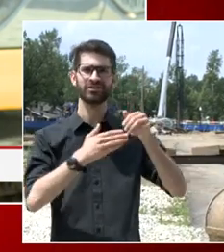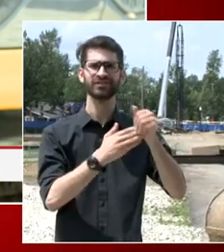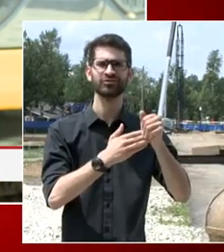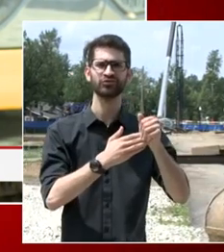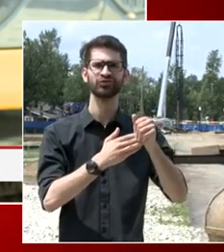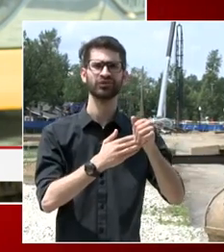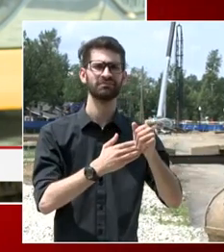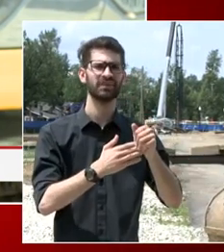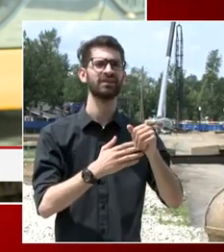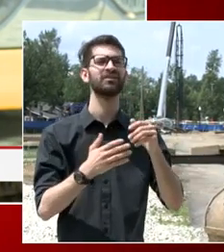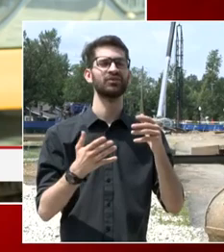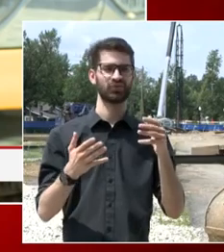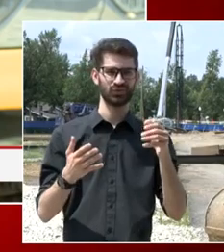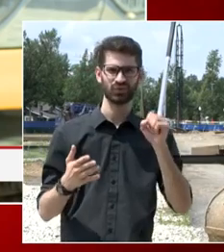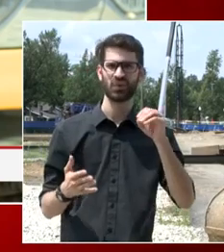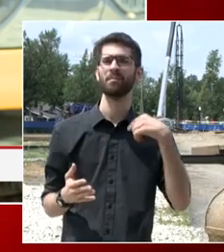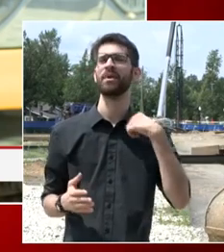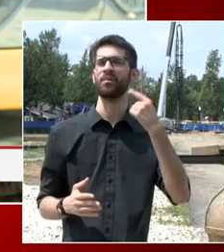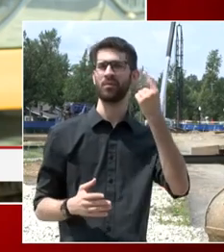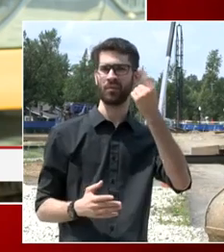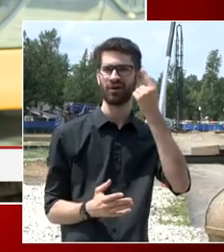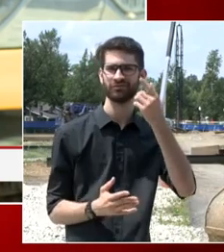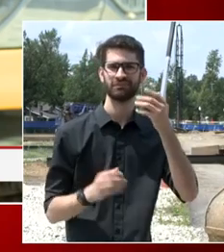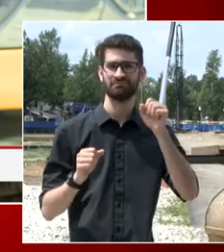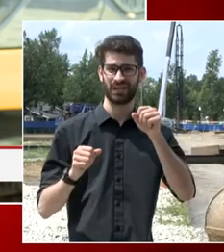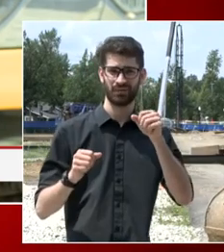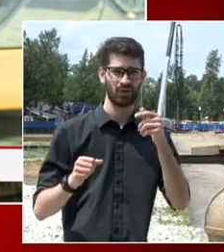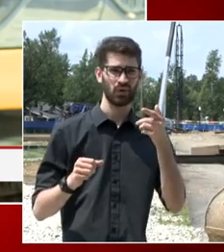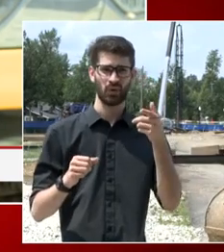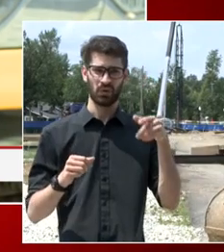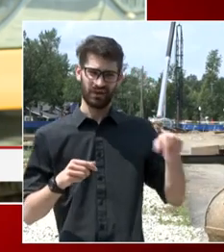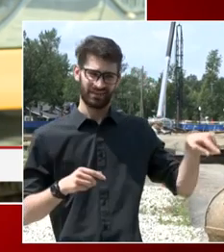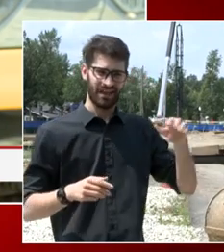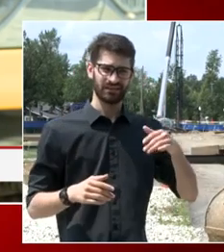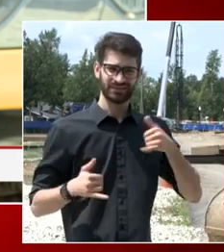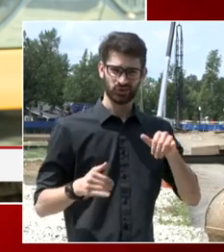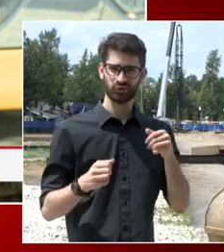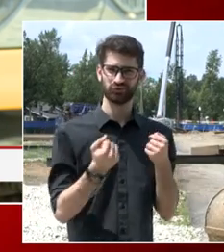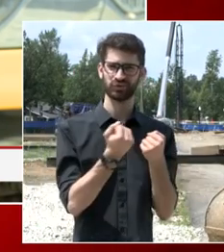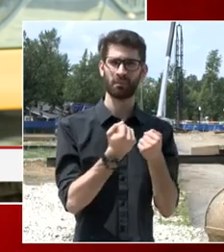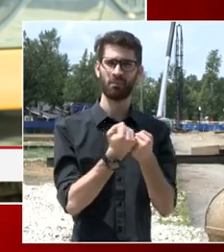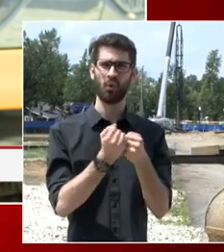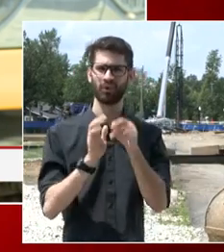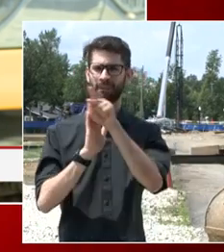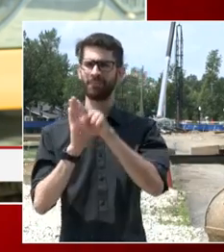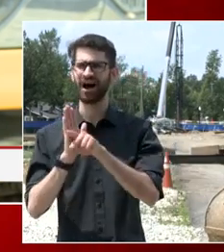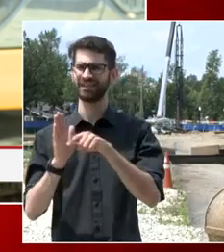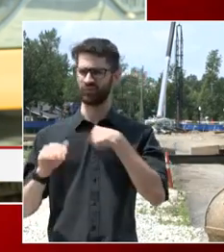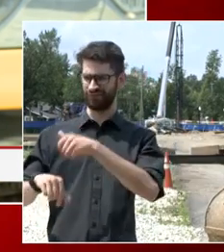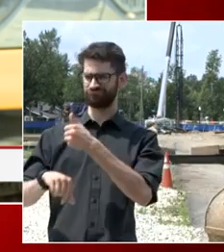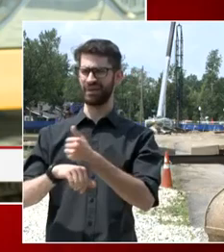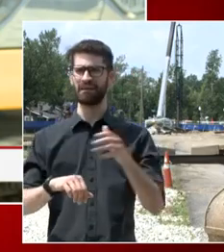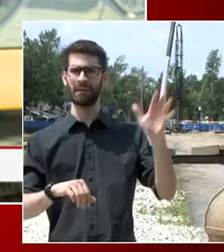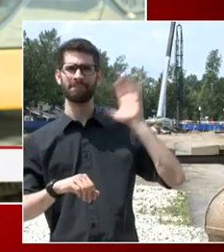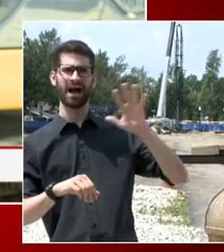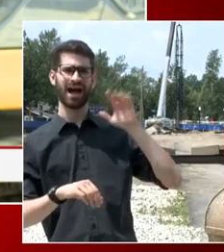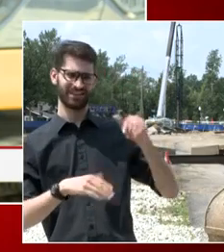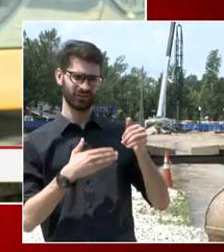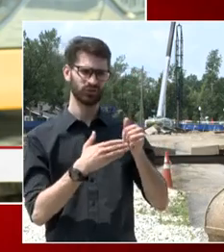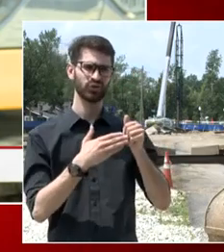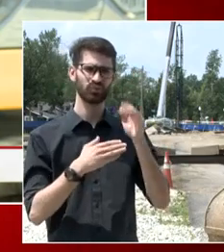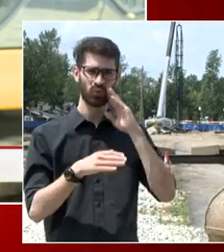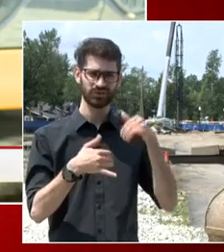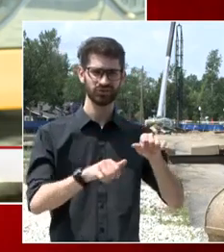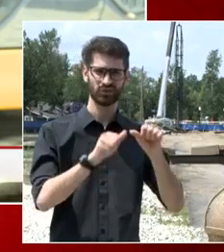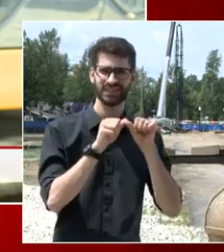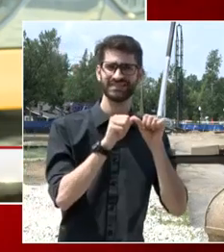the supportive policies that have been going on in the past in the leadership of that office still